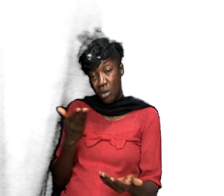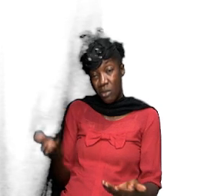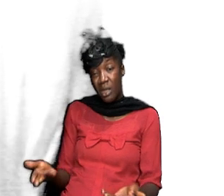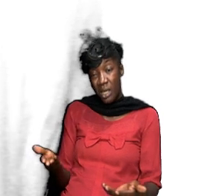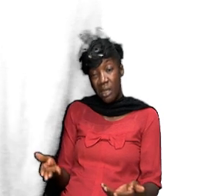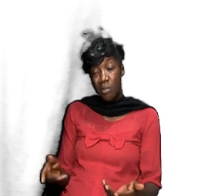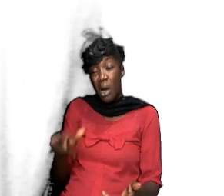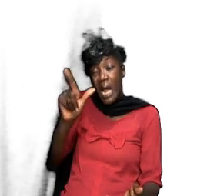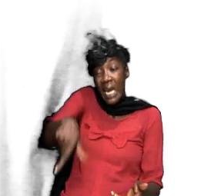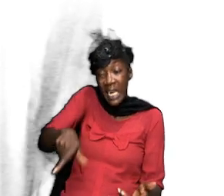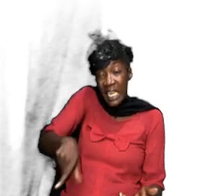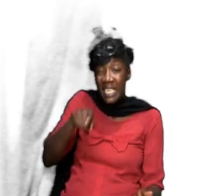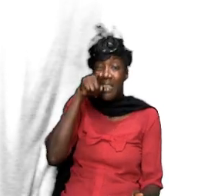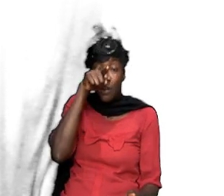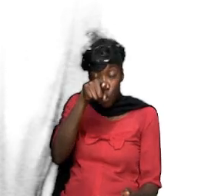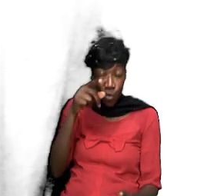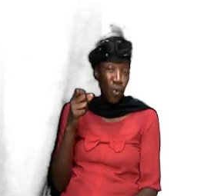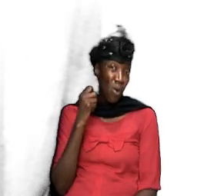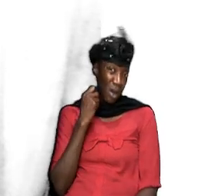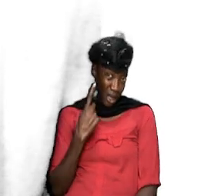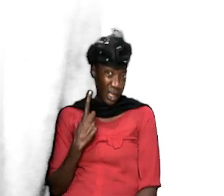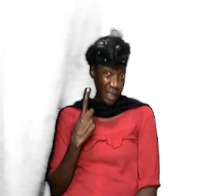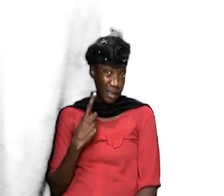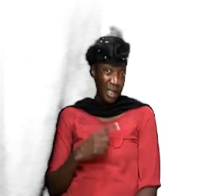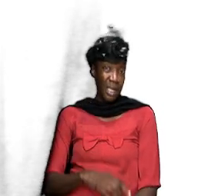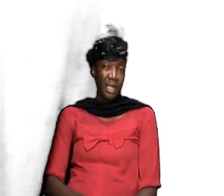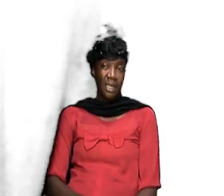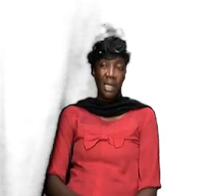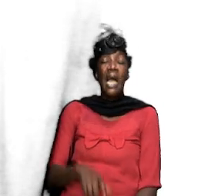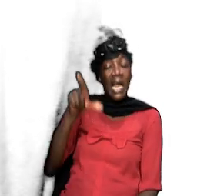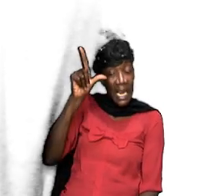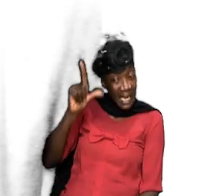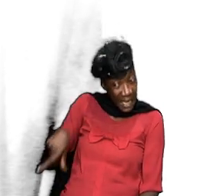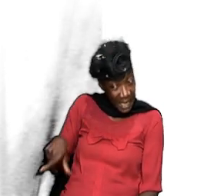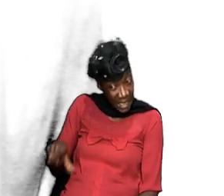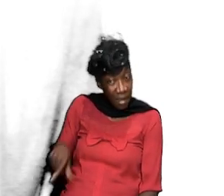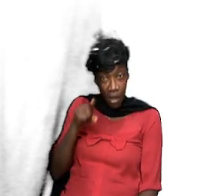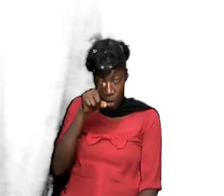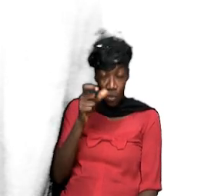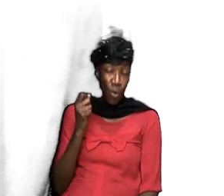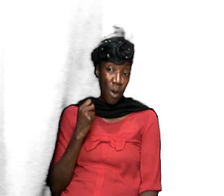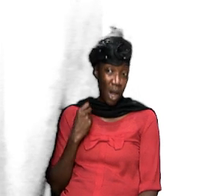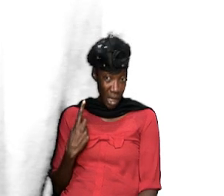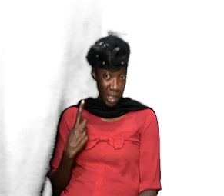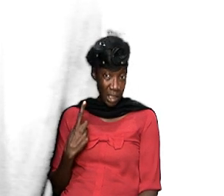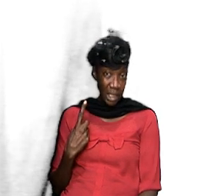But later on, you will understand it. Later on, you will understand.